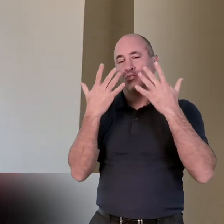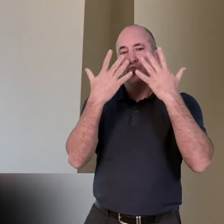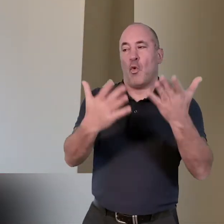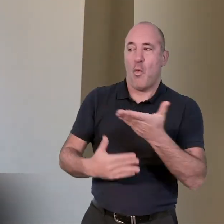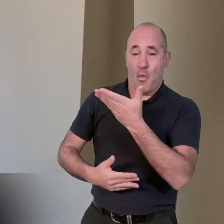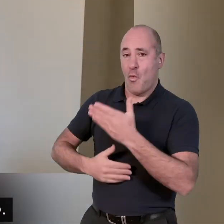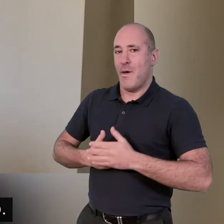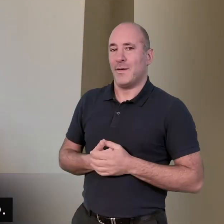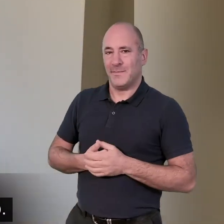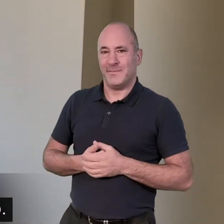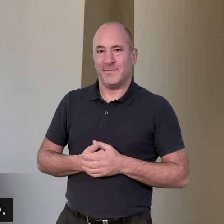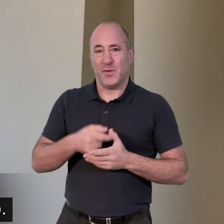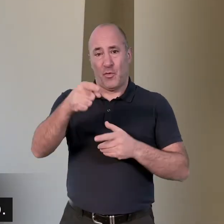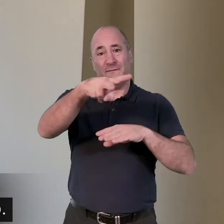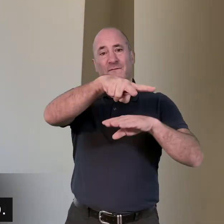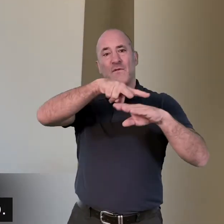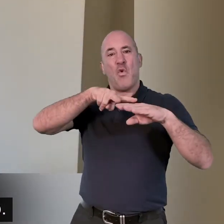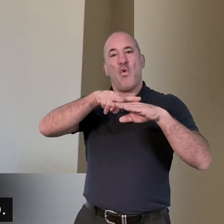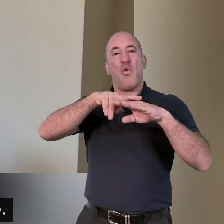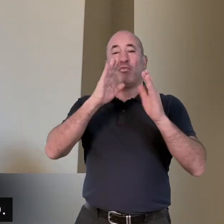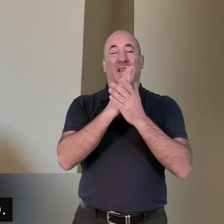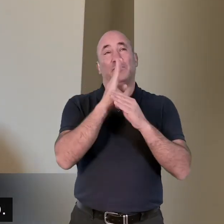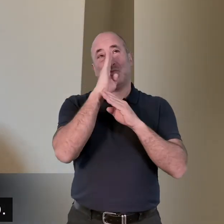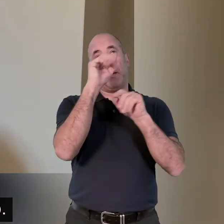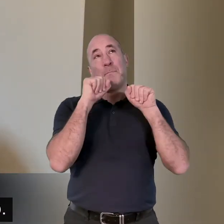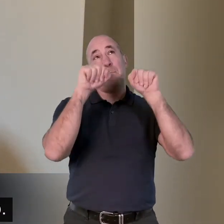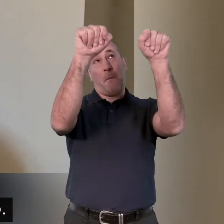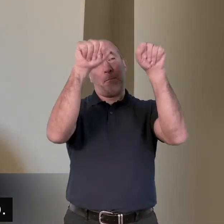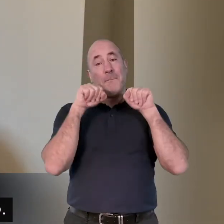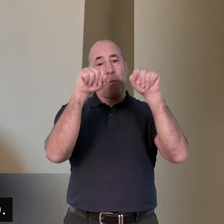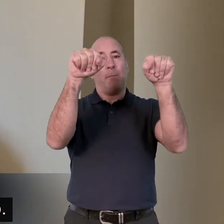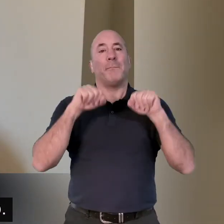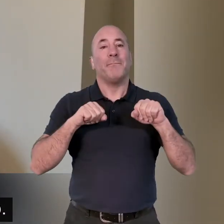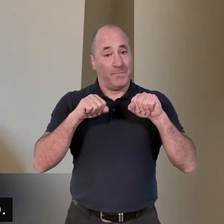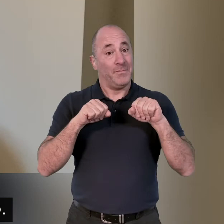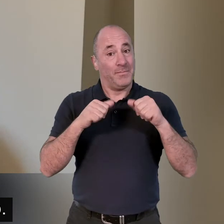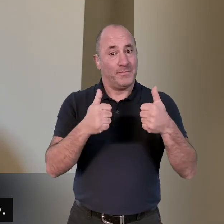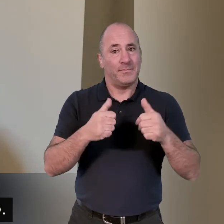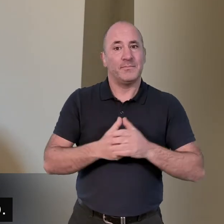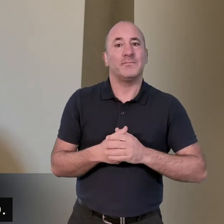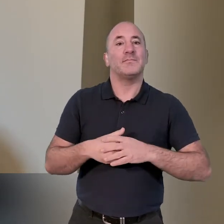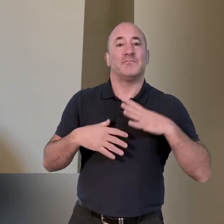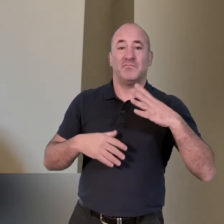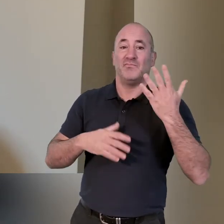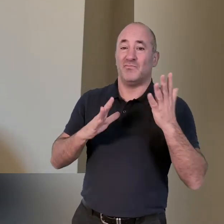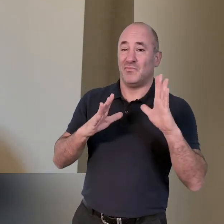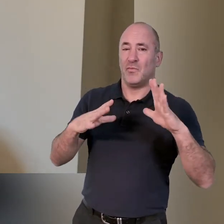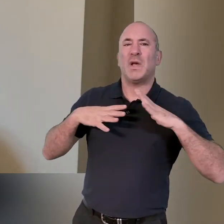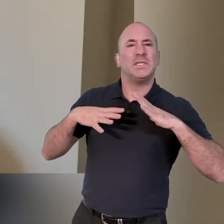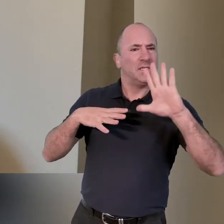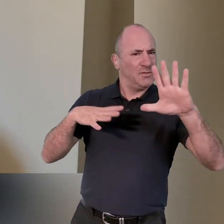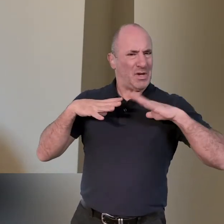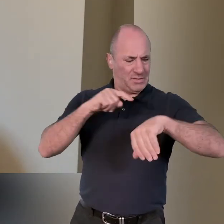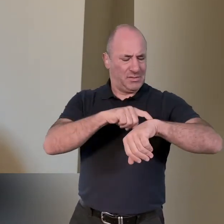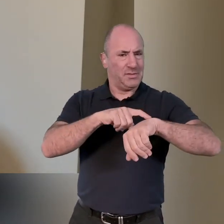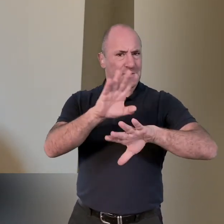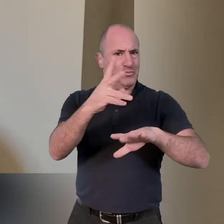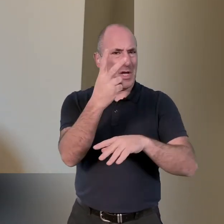this time. So if you're laying on the floor, you're just punching straight up.